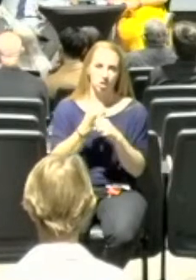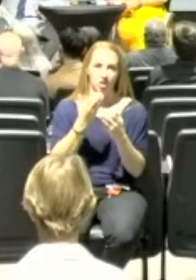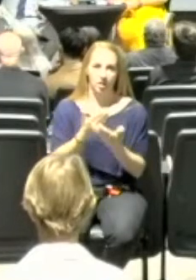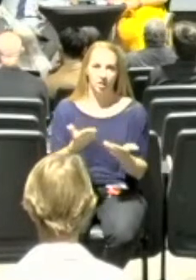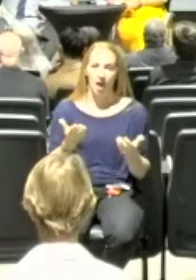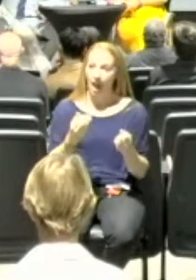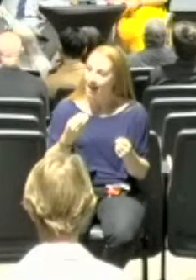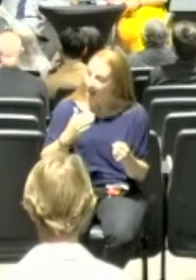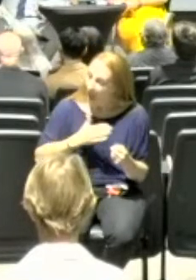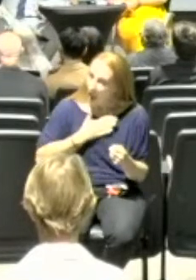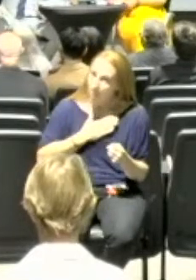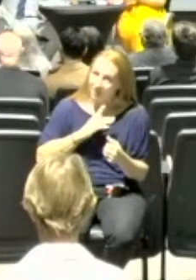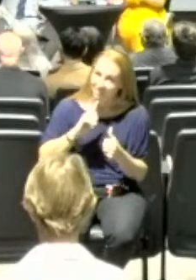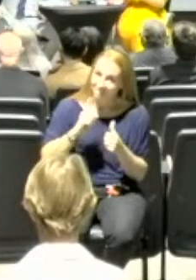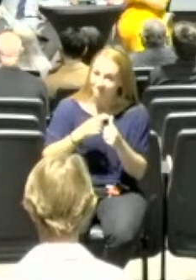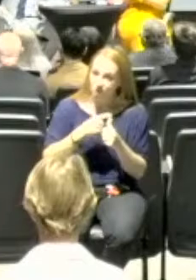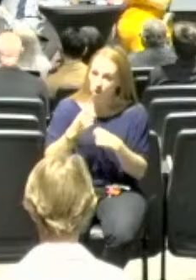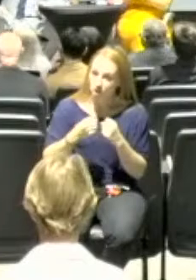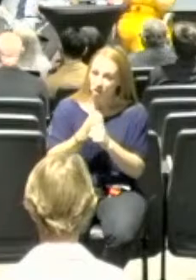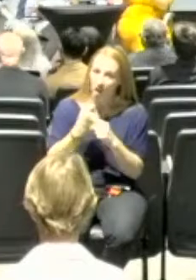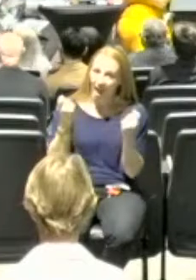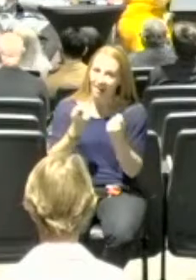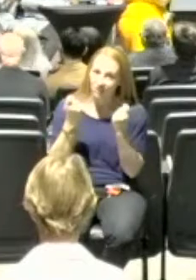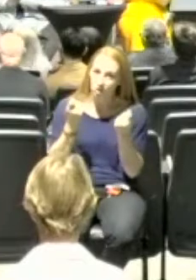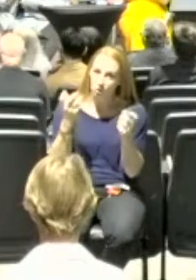first anniversary, Madam President.